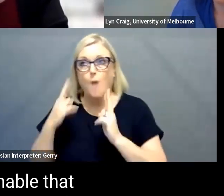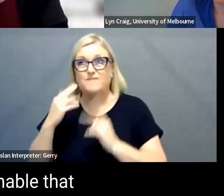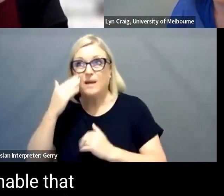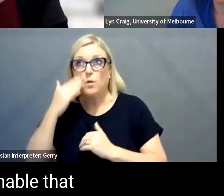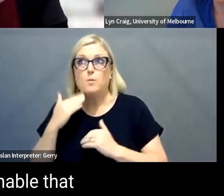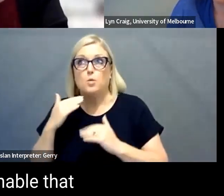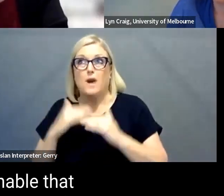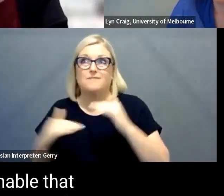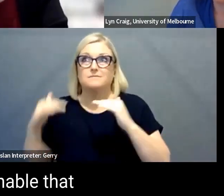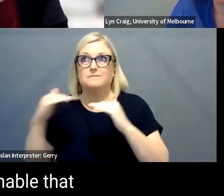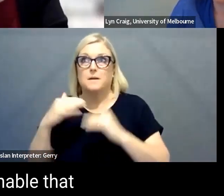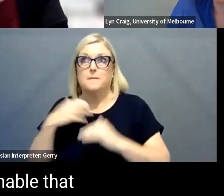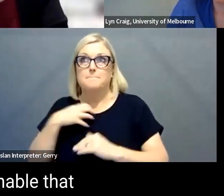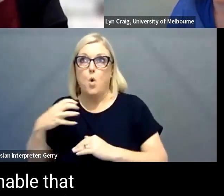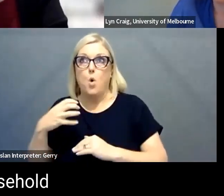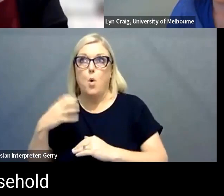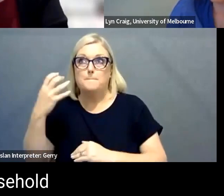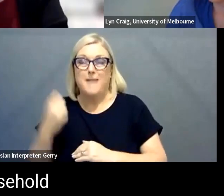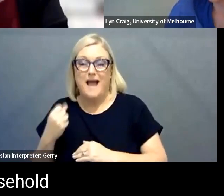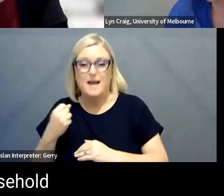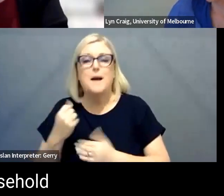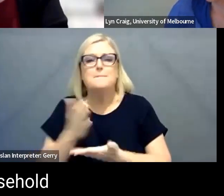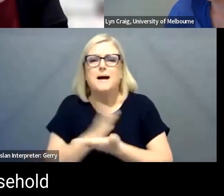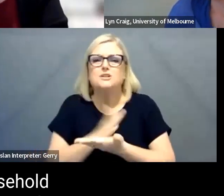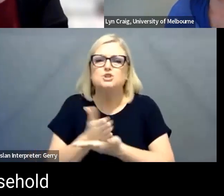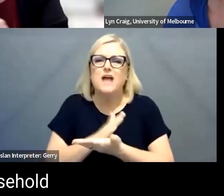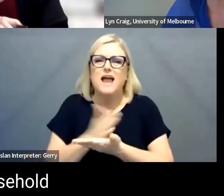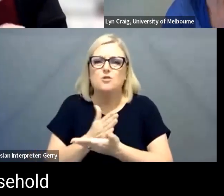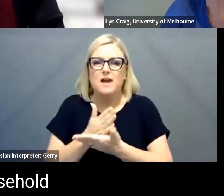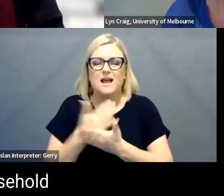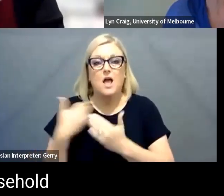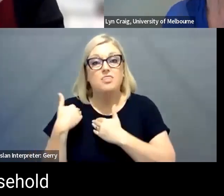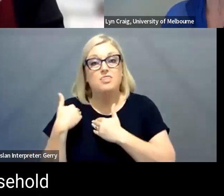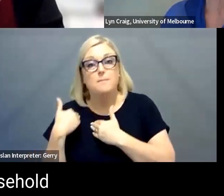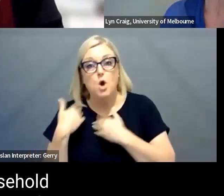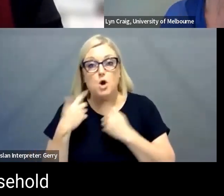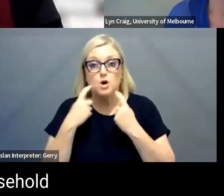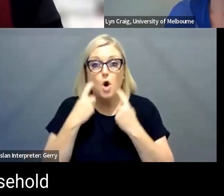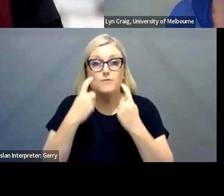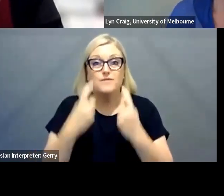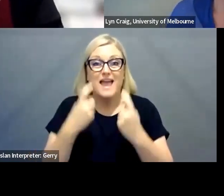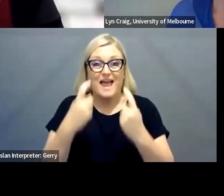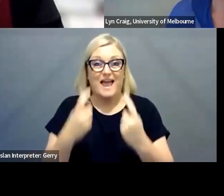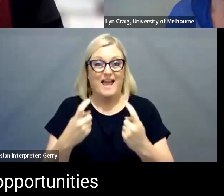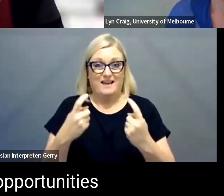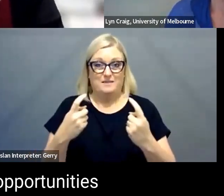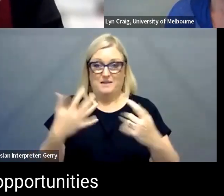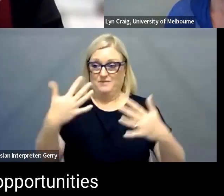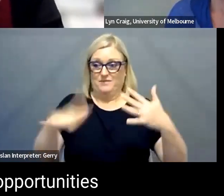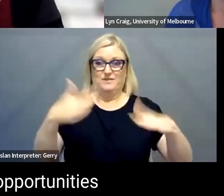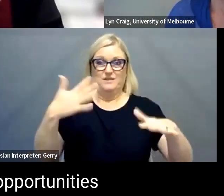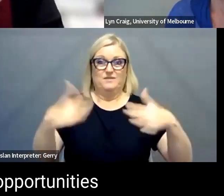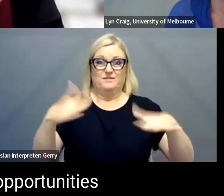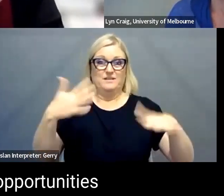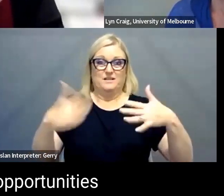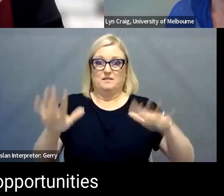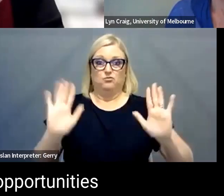that sharing of the burden of care in a household across the whole family. And I think